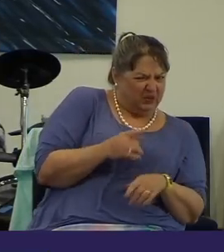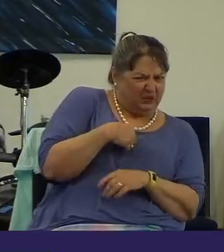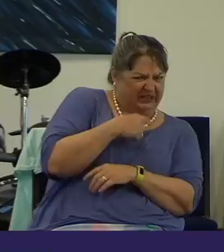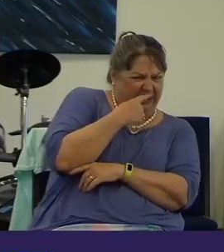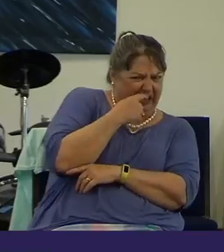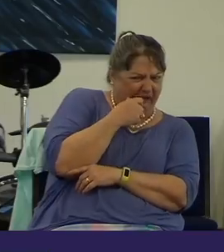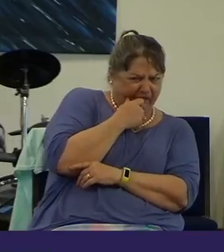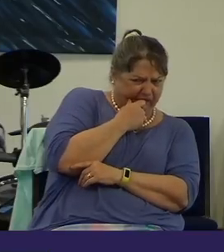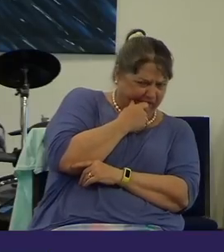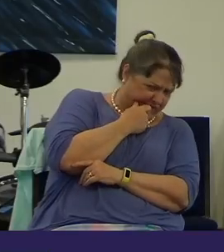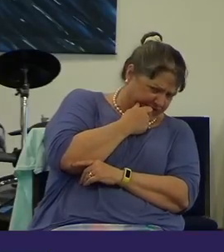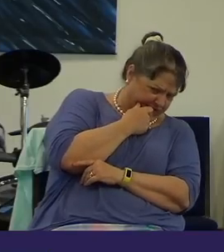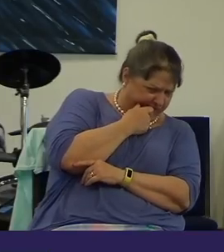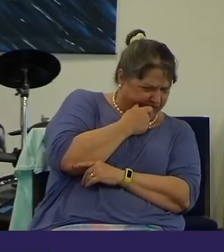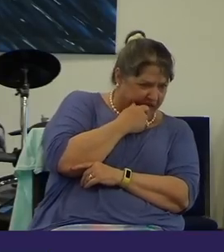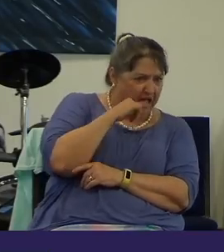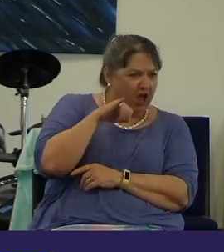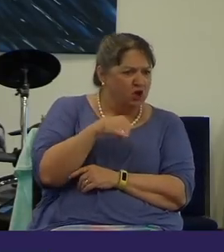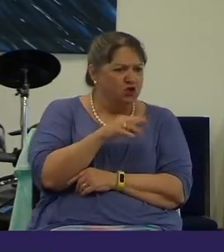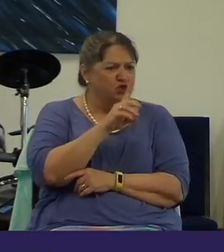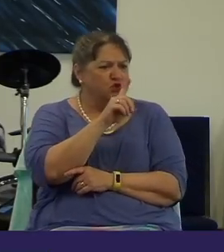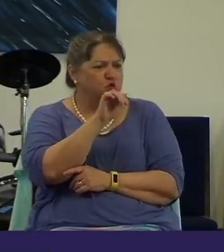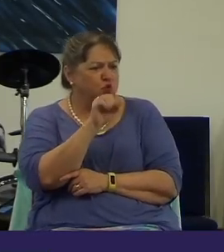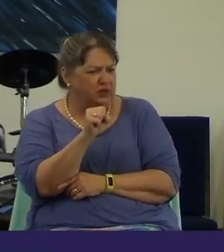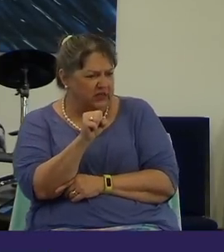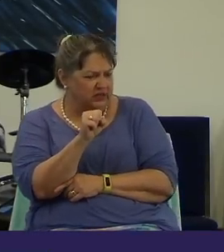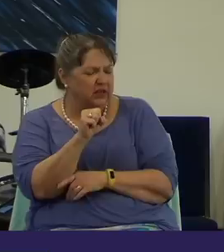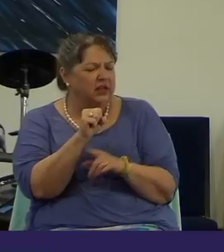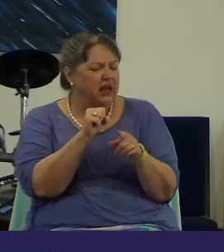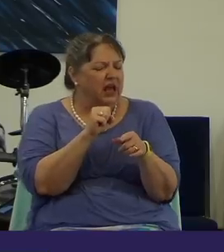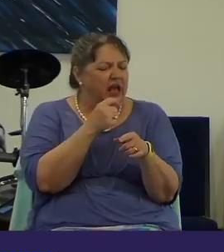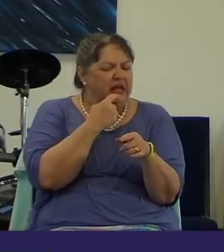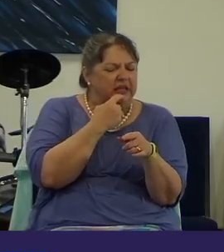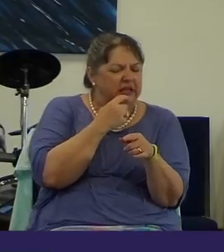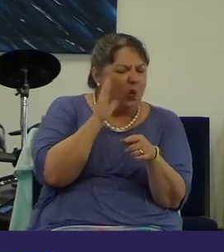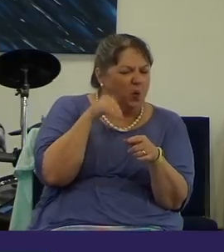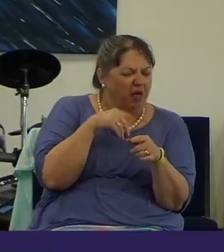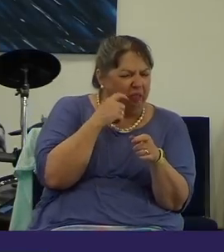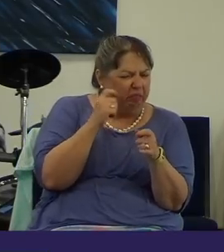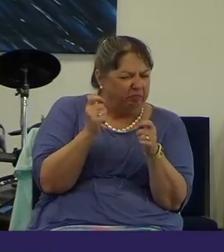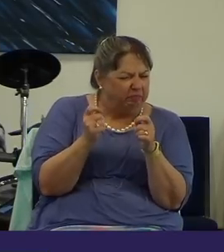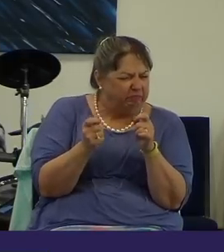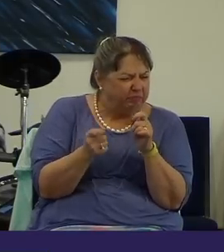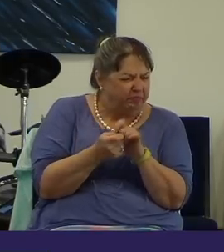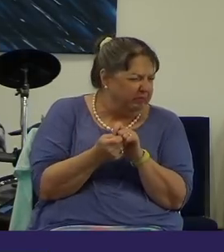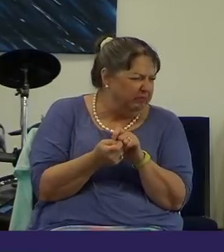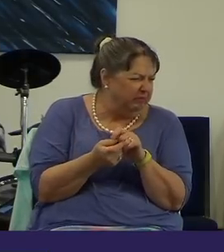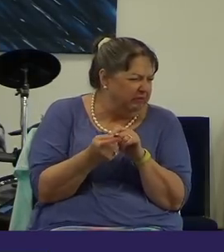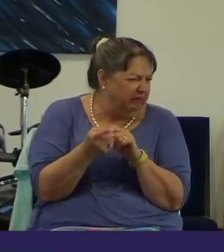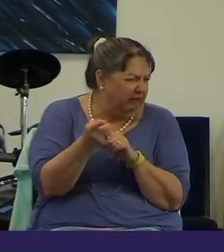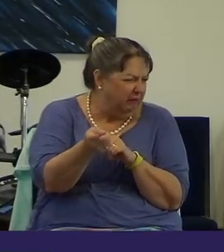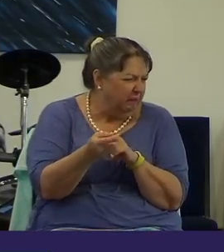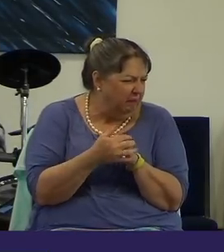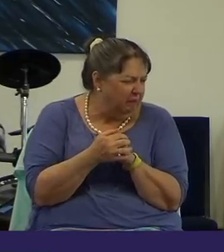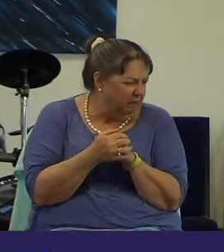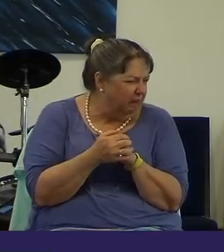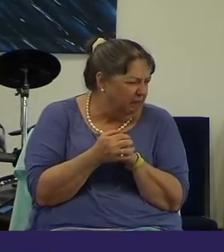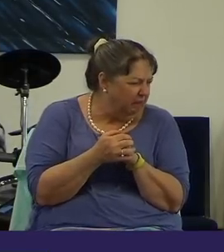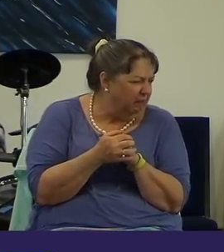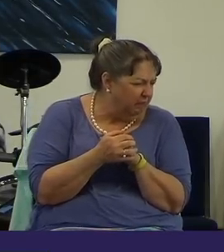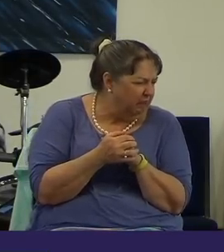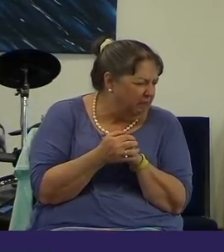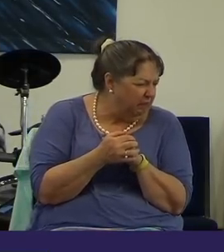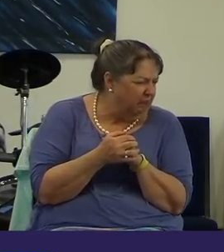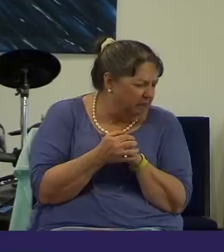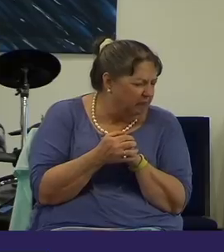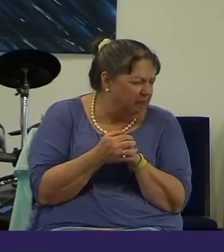Judas Iscariot would betray Jesus and get him arrested. And on the night before Jesus' crucifixion, he would be the